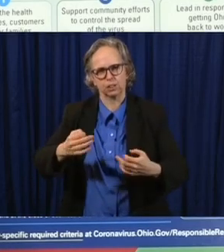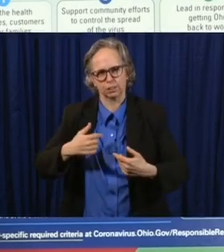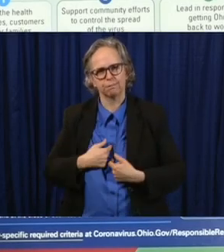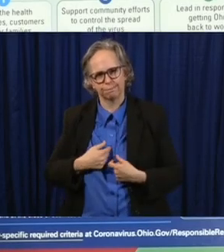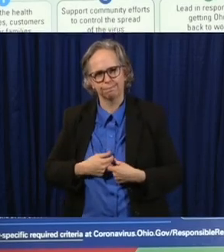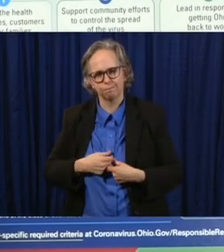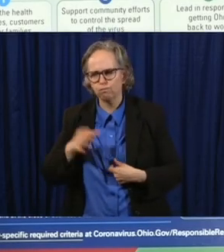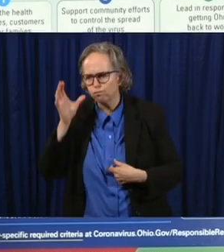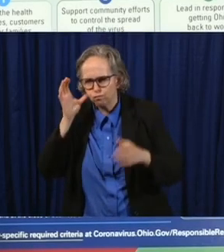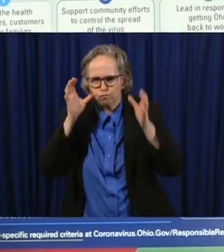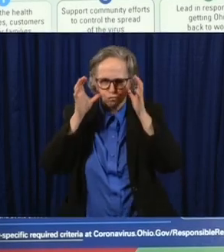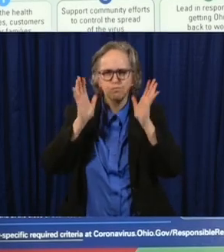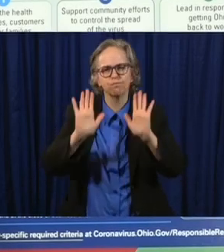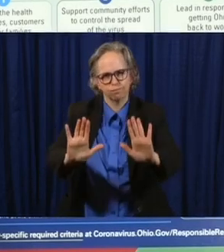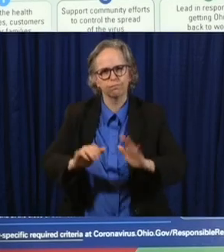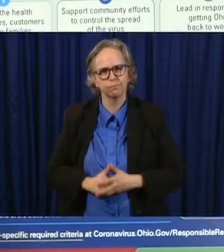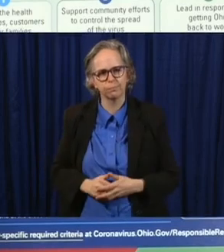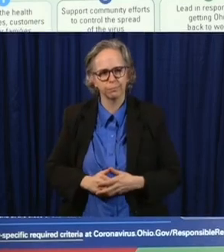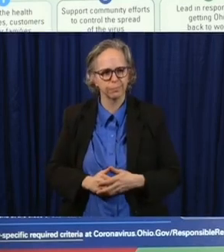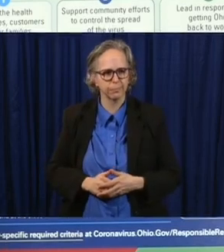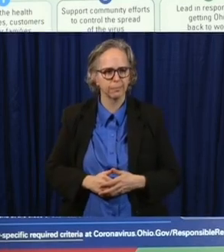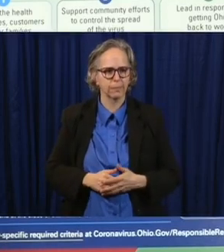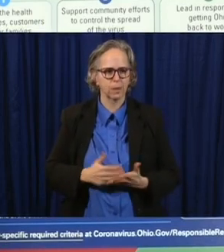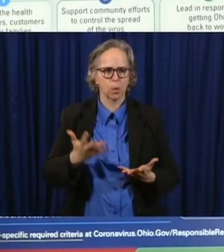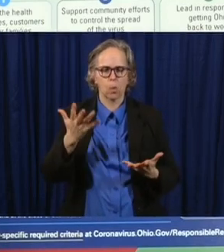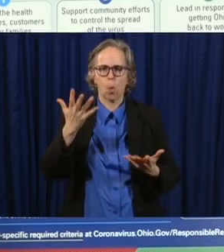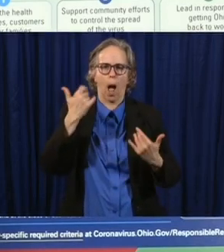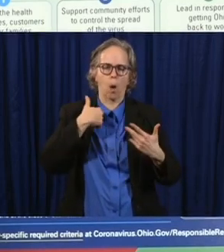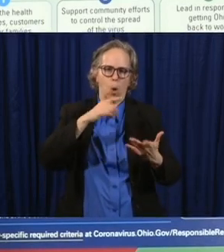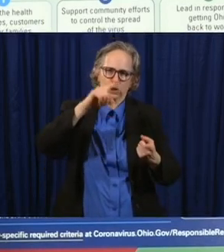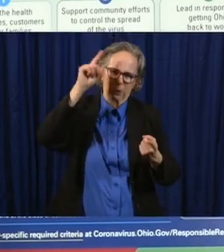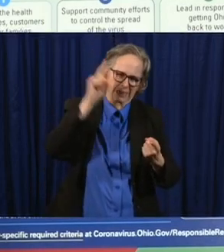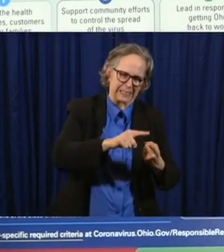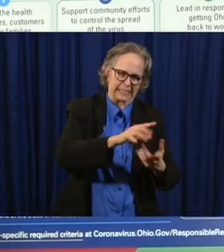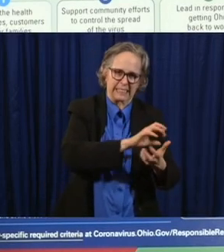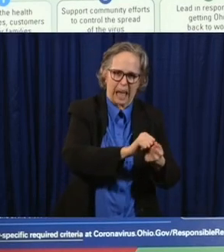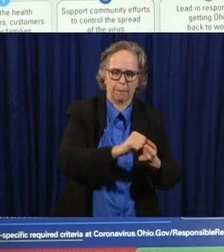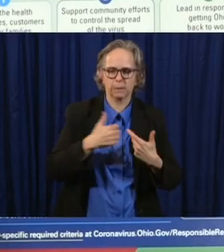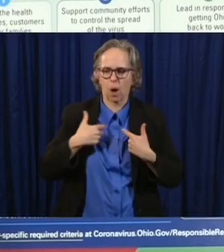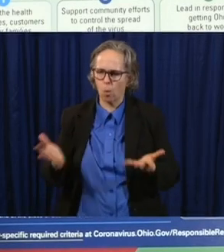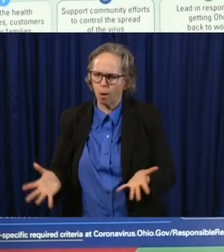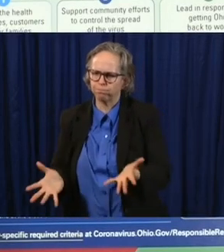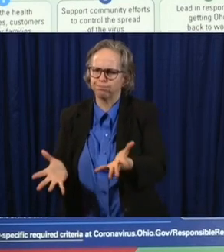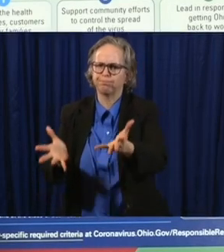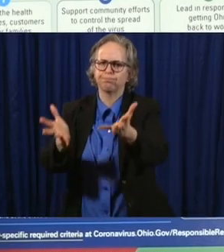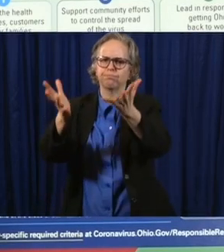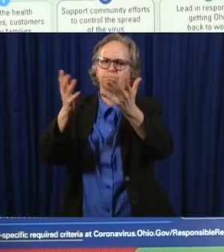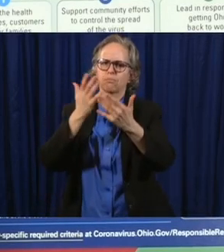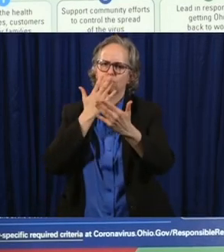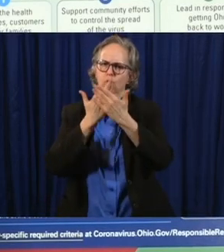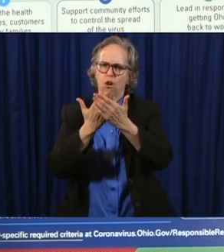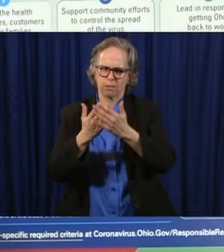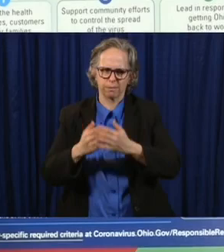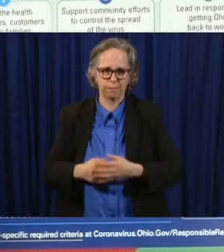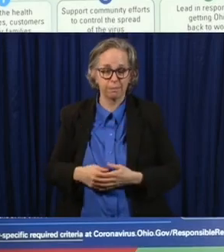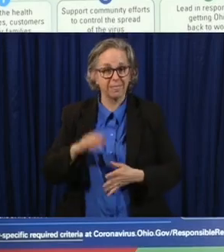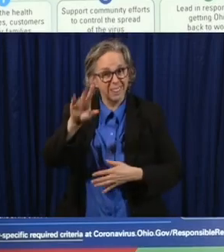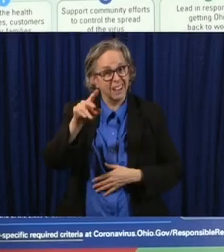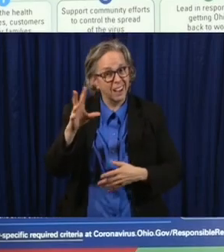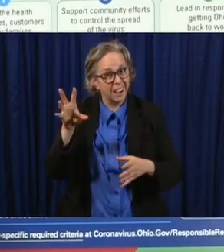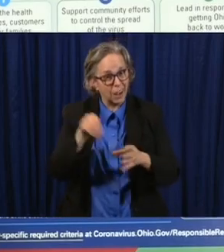damage, more likely to cause good. But it's a risk, and I fully understand the risk.